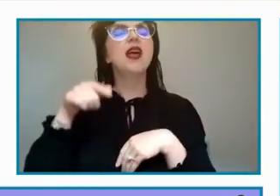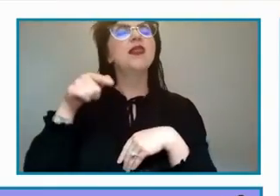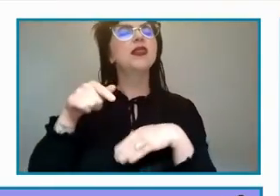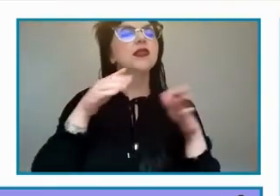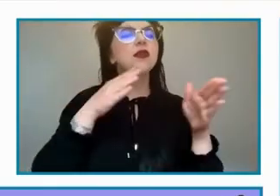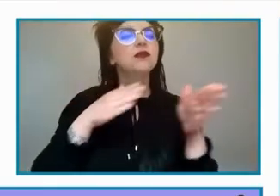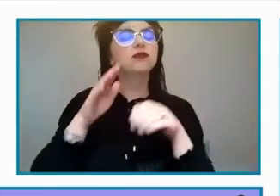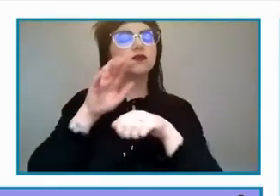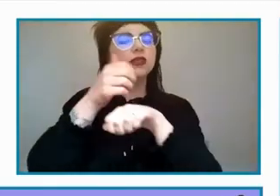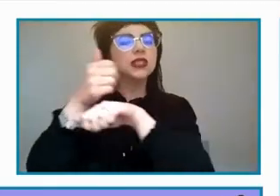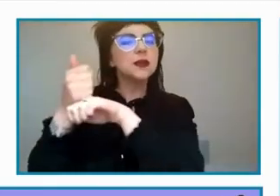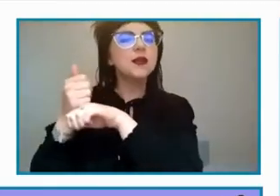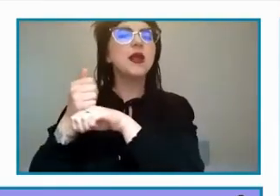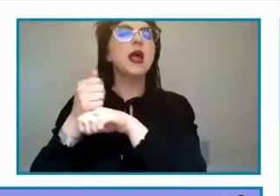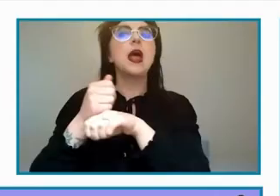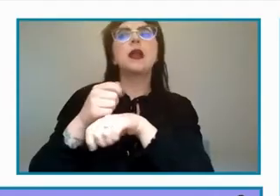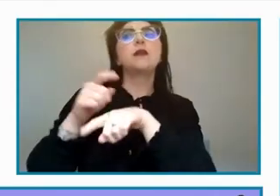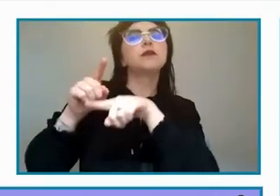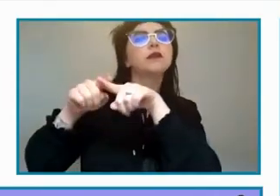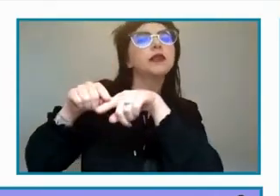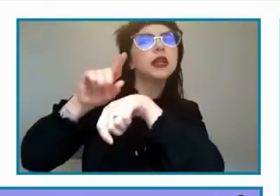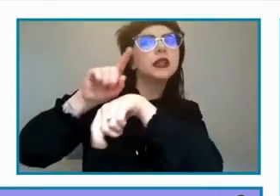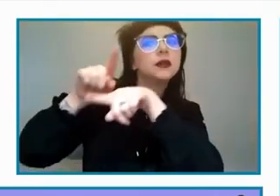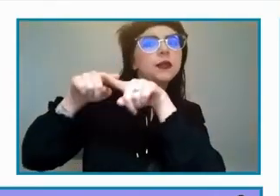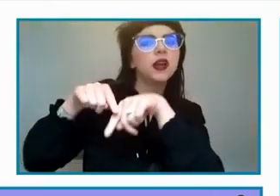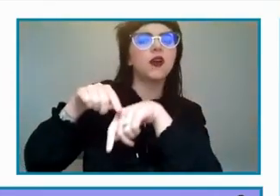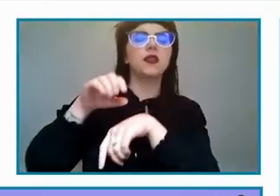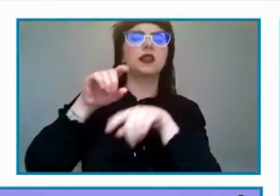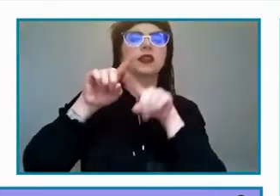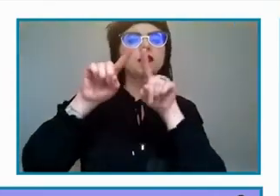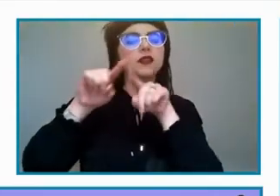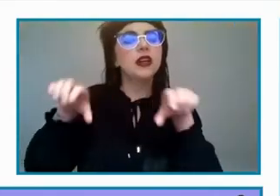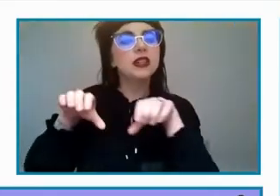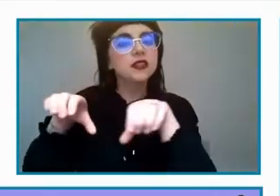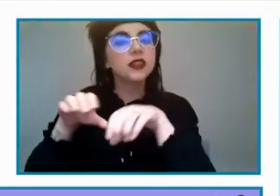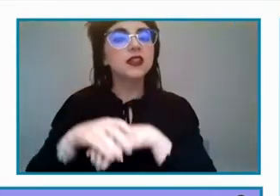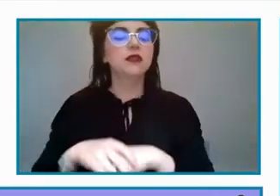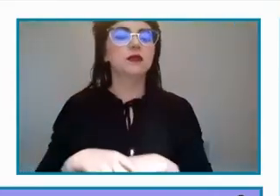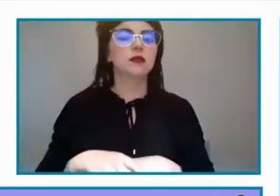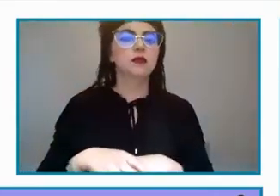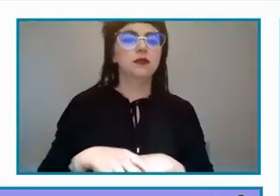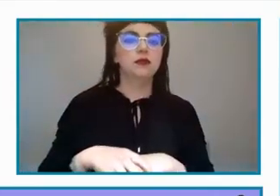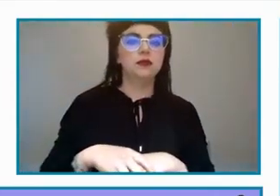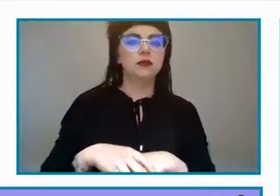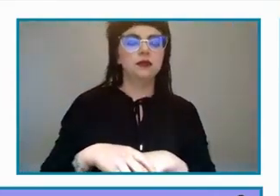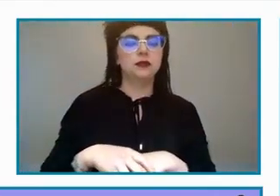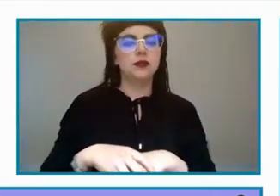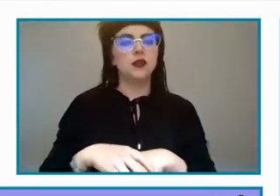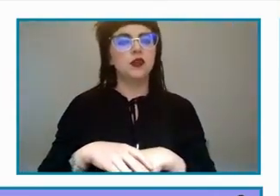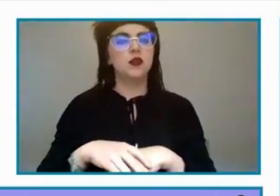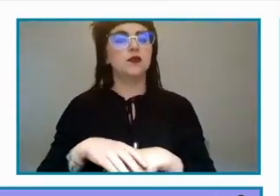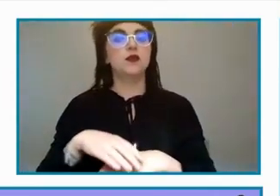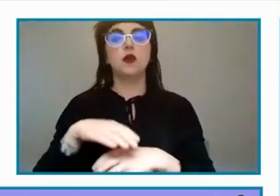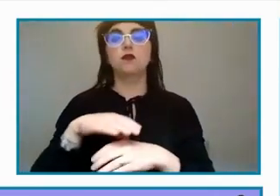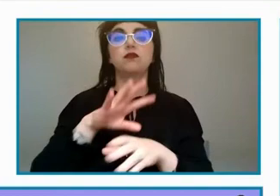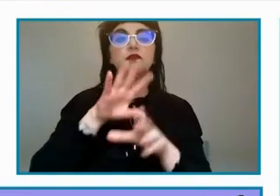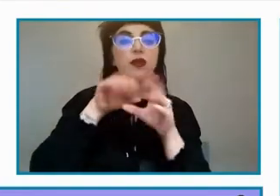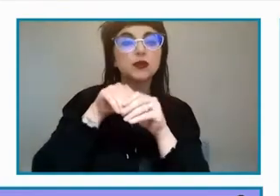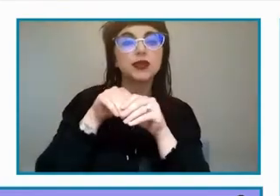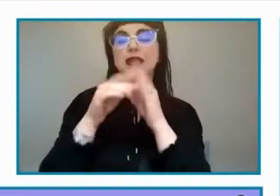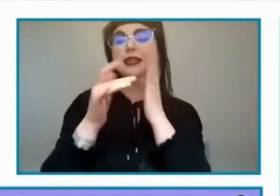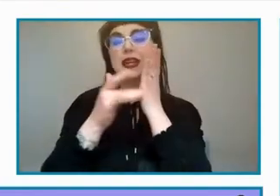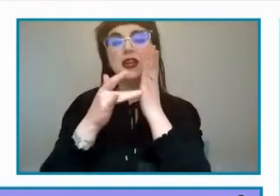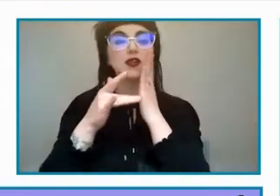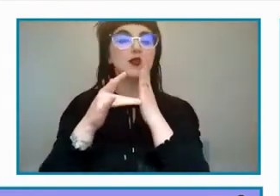activities, identifying needs, building capacity, delivering the arts engagement activities, and participating in technical assistance.